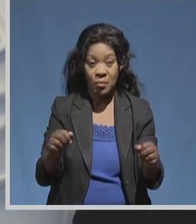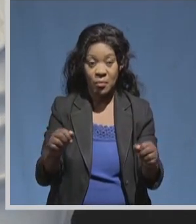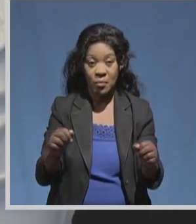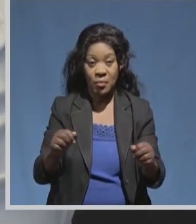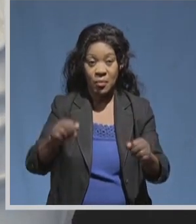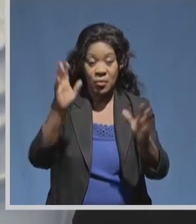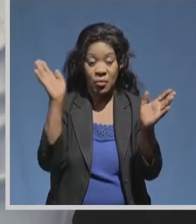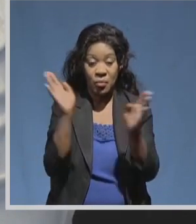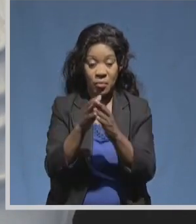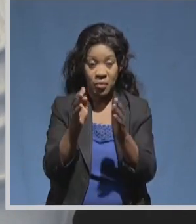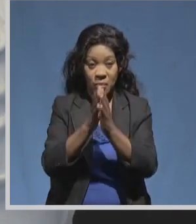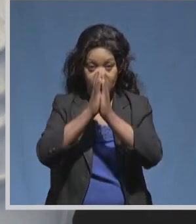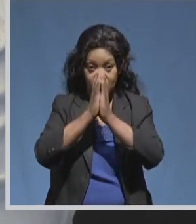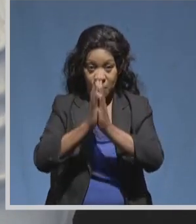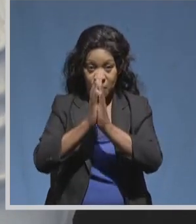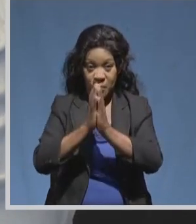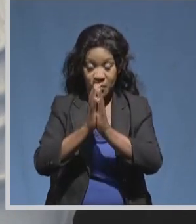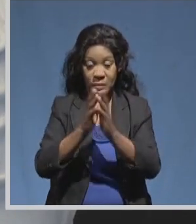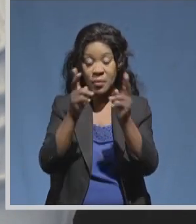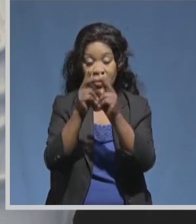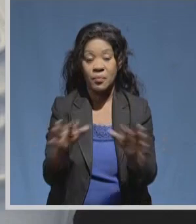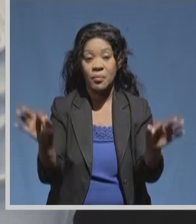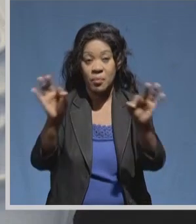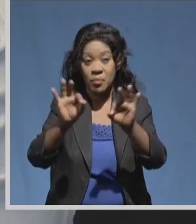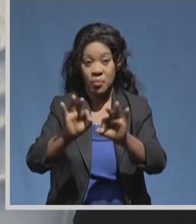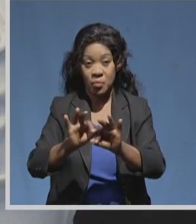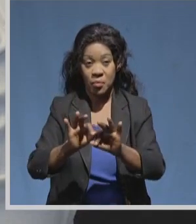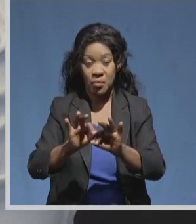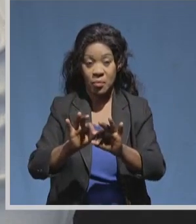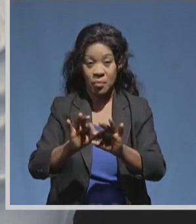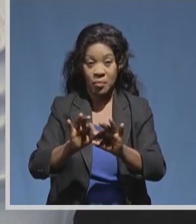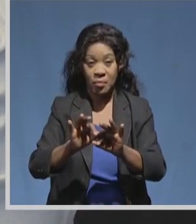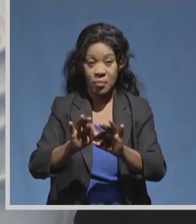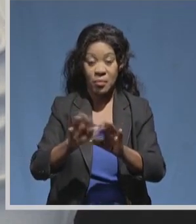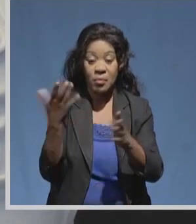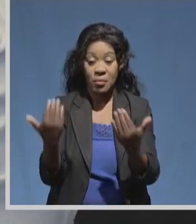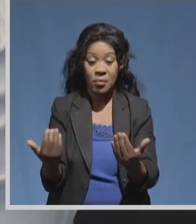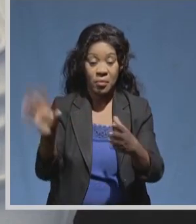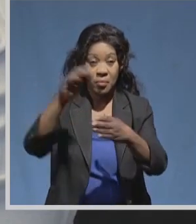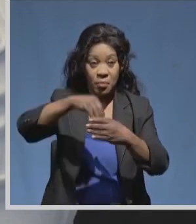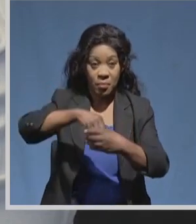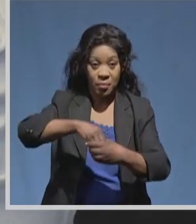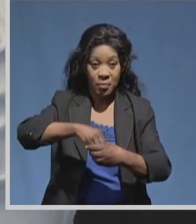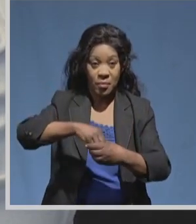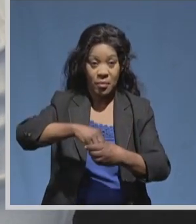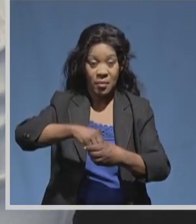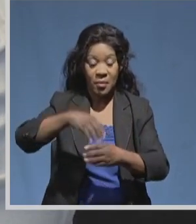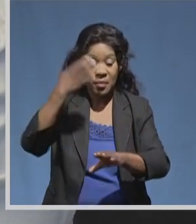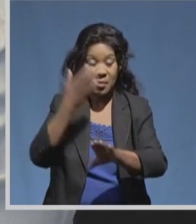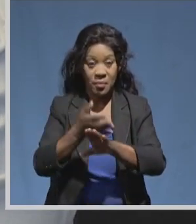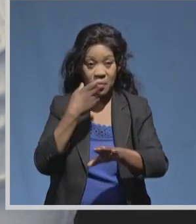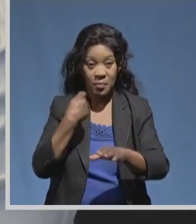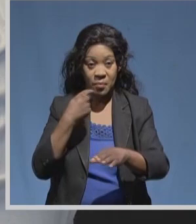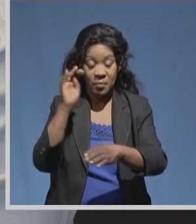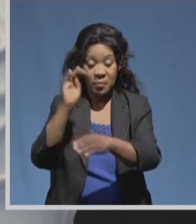to congregate, it is important that, again, you engage and state so. Our public health